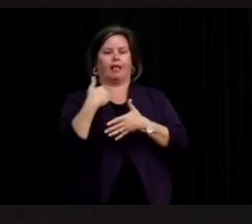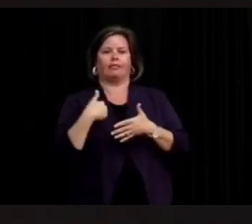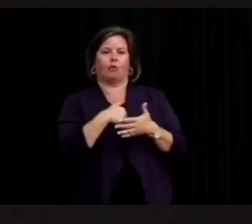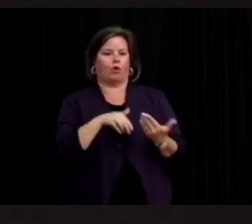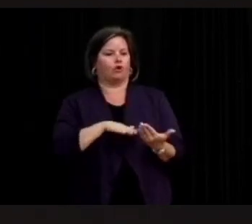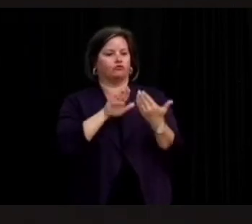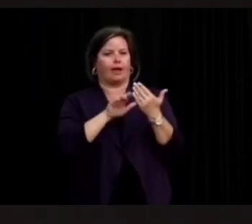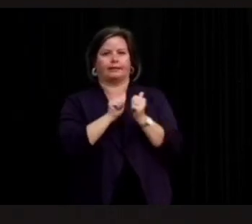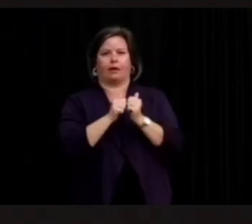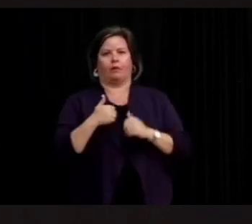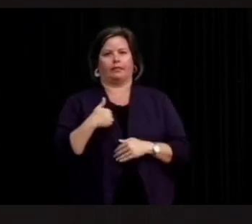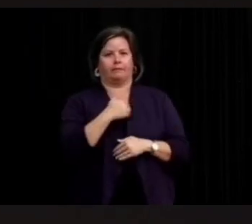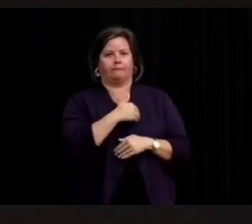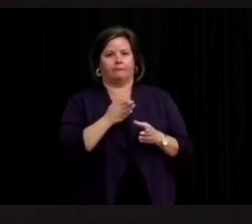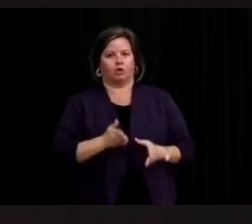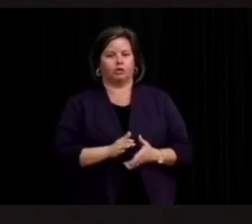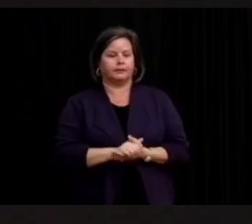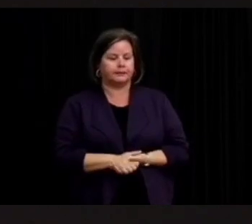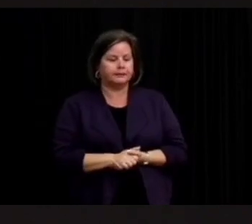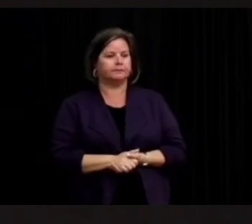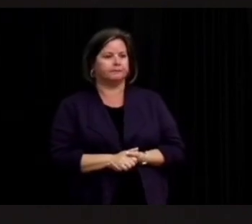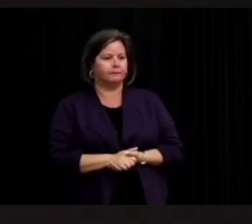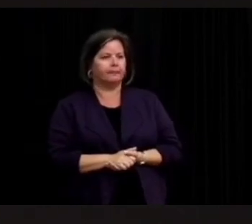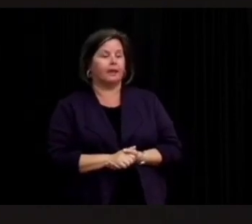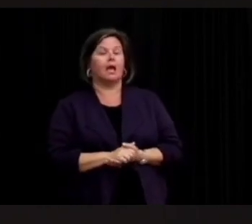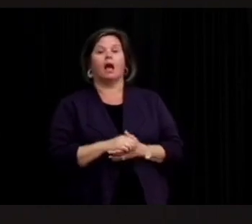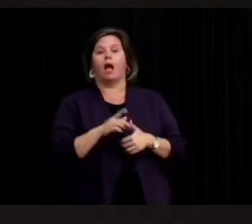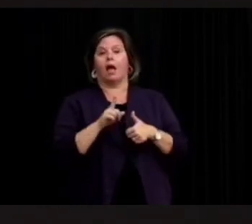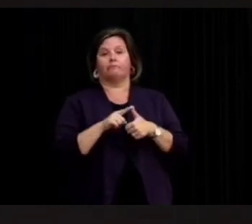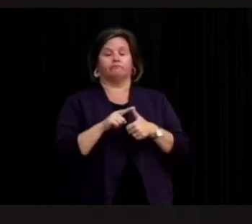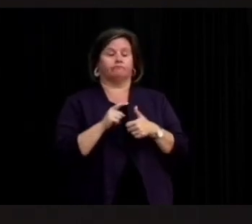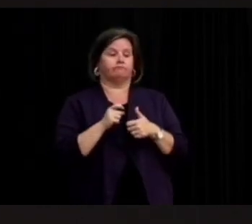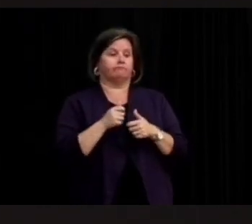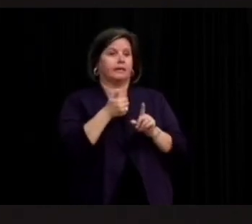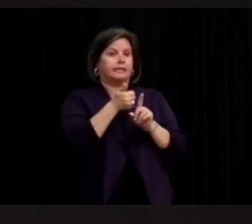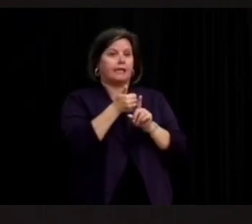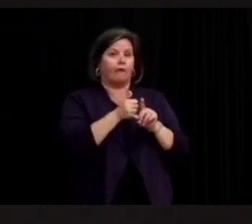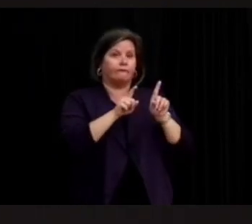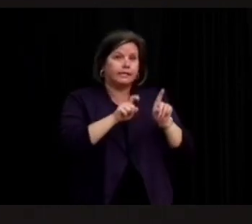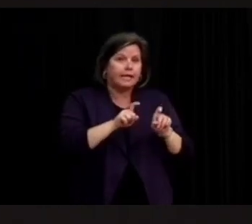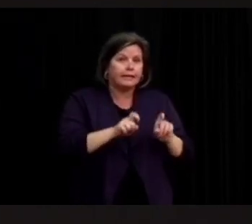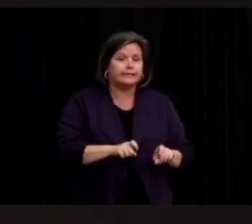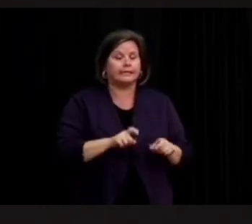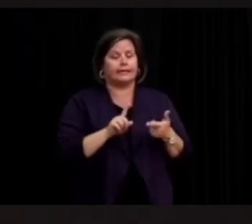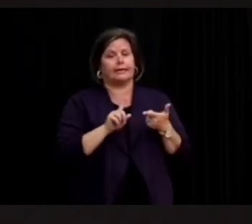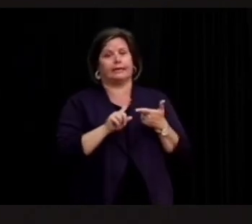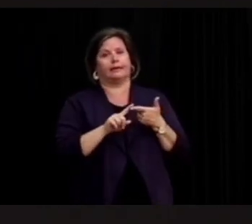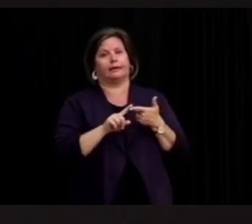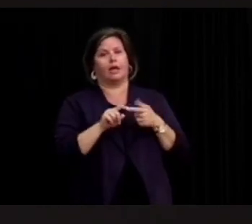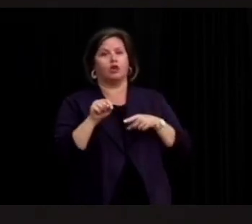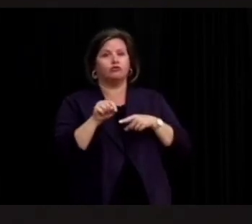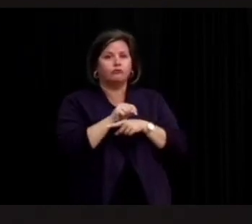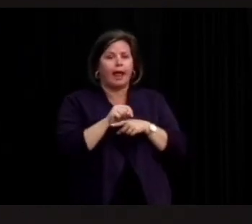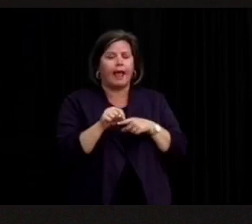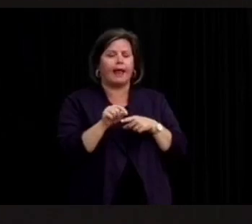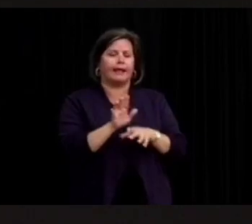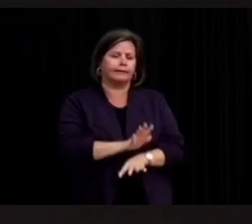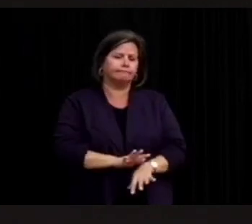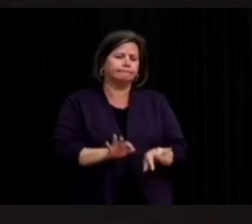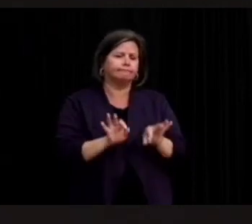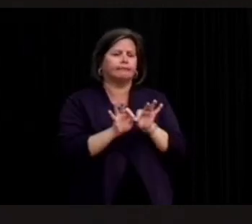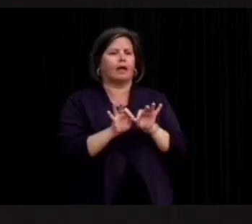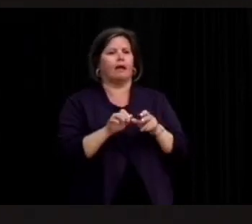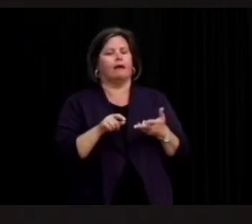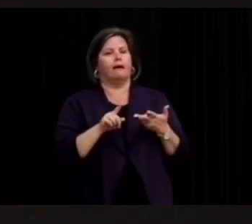membership. And so all the things, the self-testing, the training is really critical.